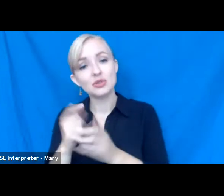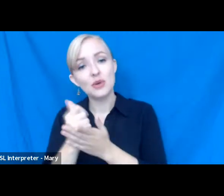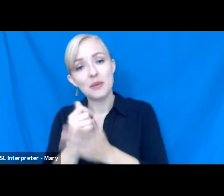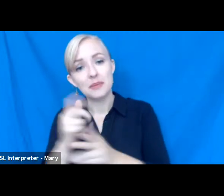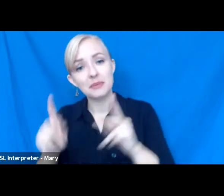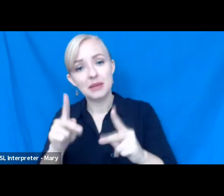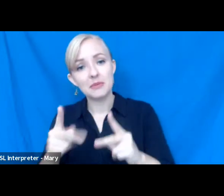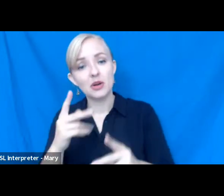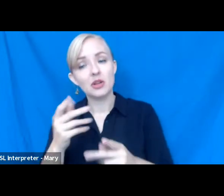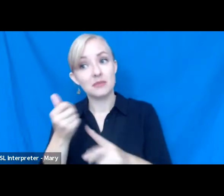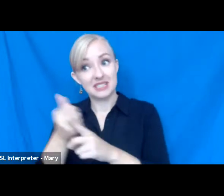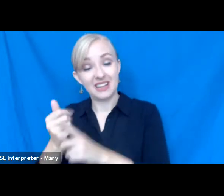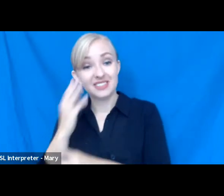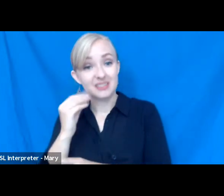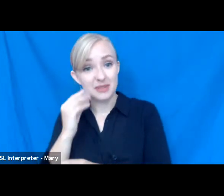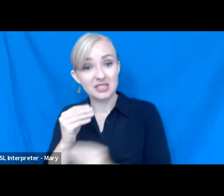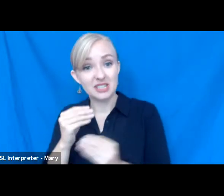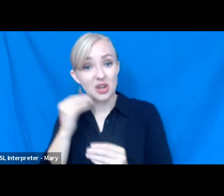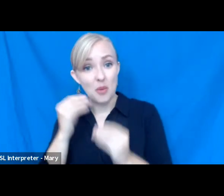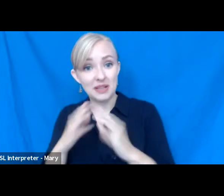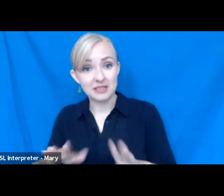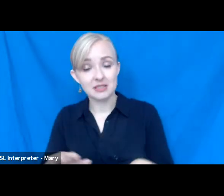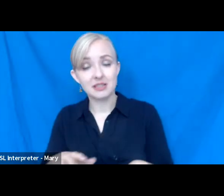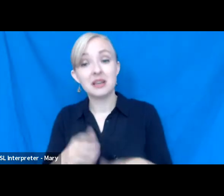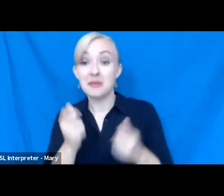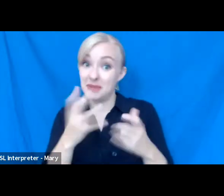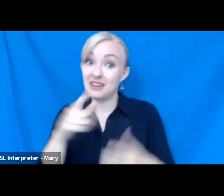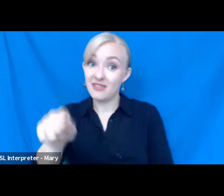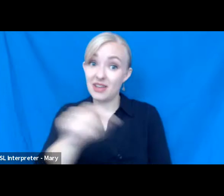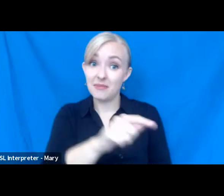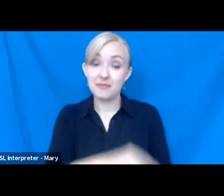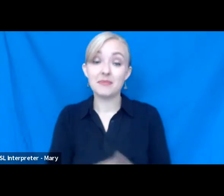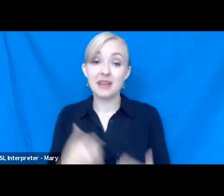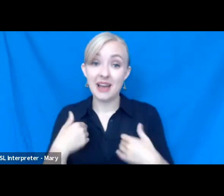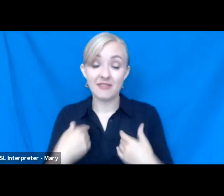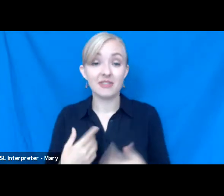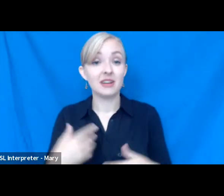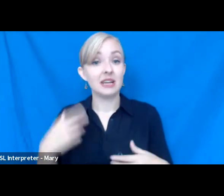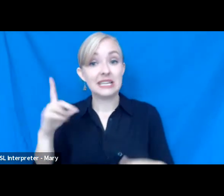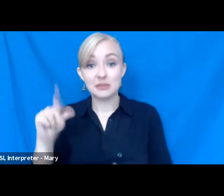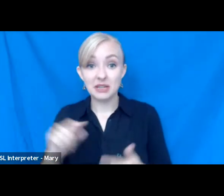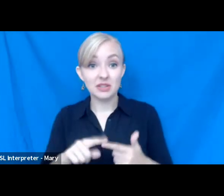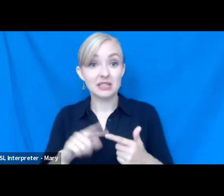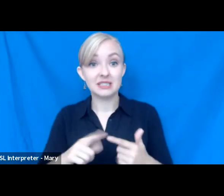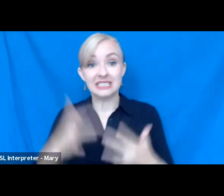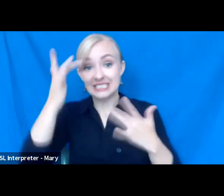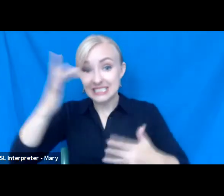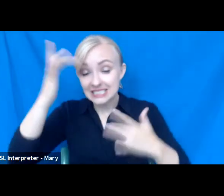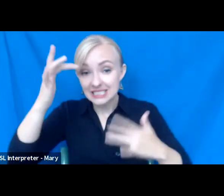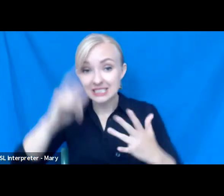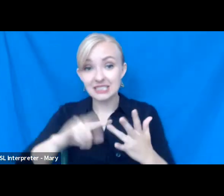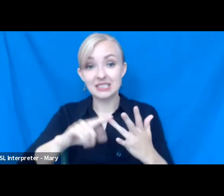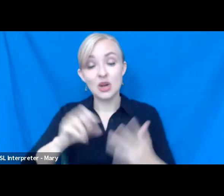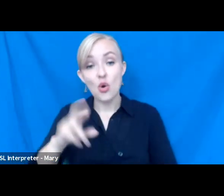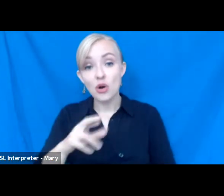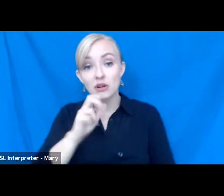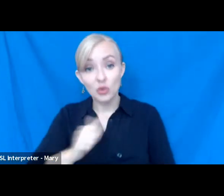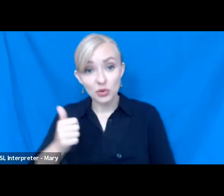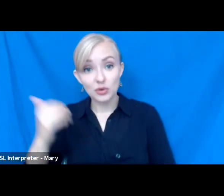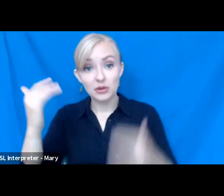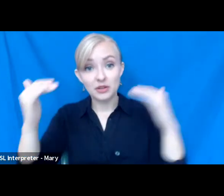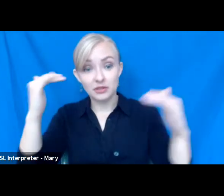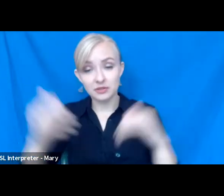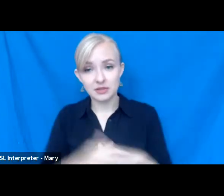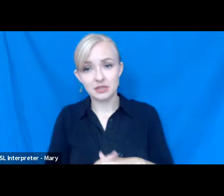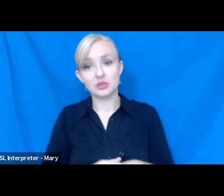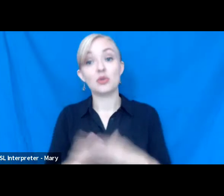experiencing homelessness, many of whom are people with disabilities, chronic health conditions, or seniors. The extra work that supportive